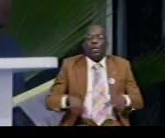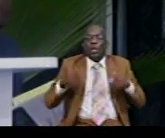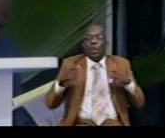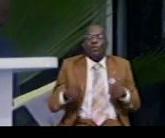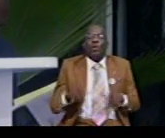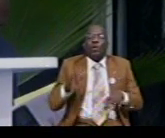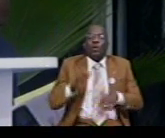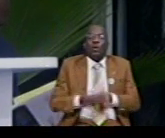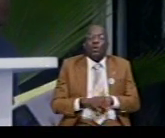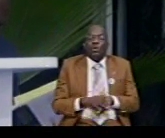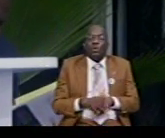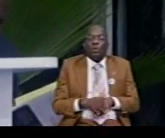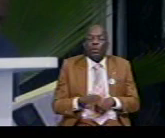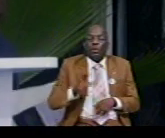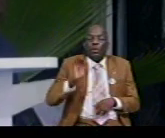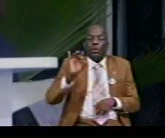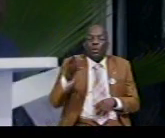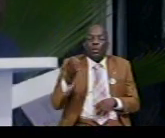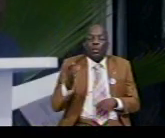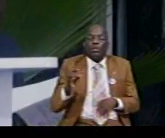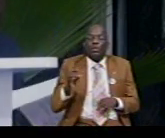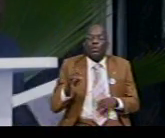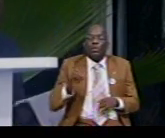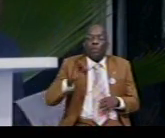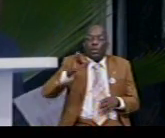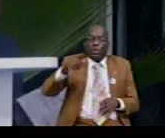2023. God bless you all.